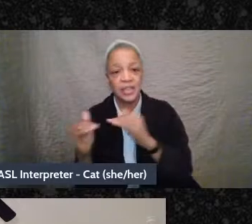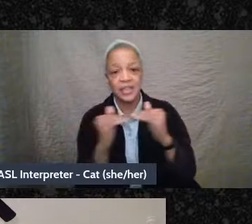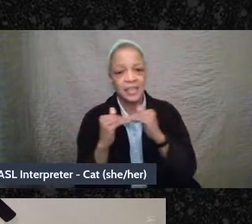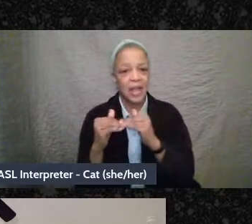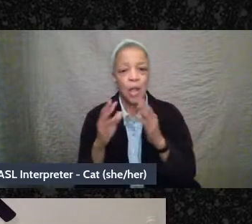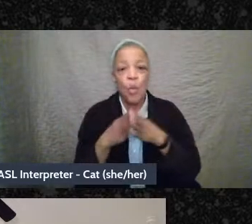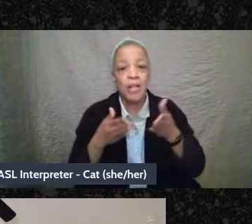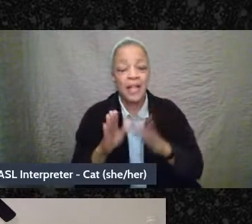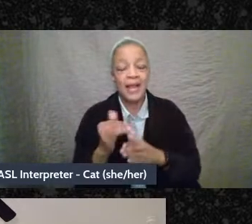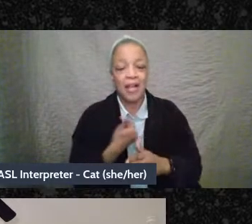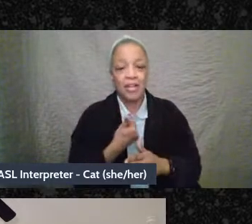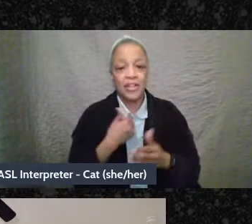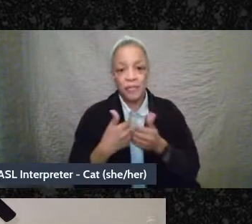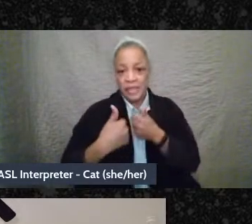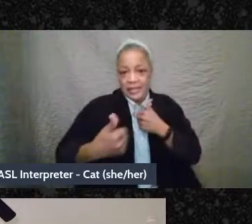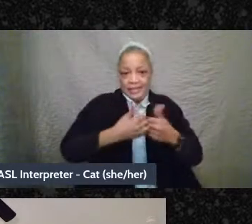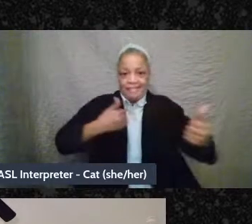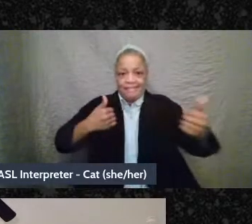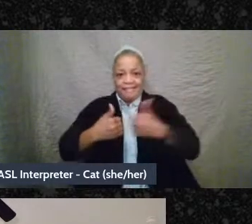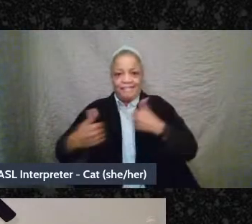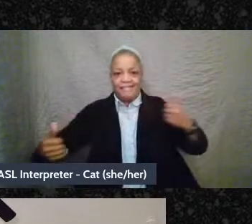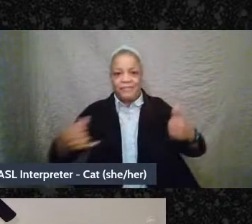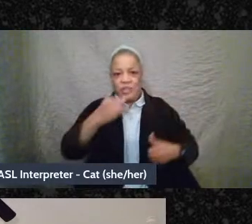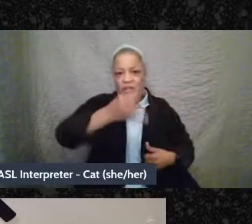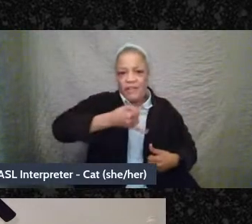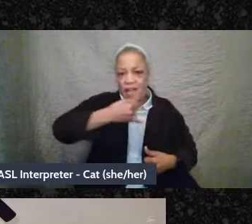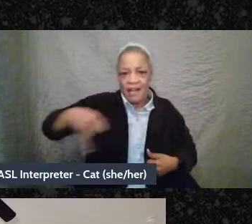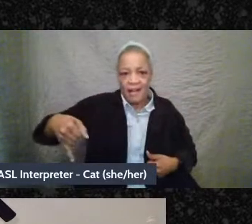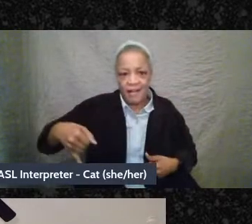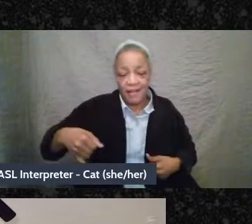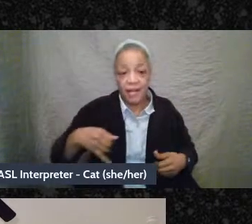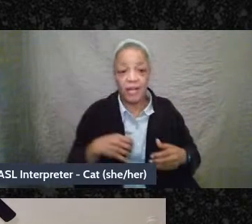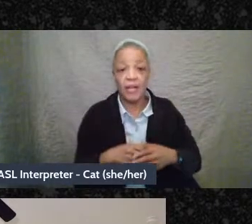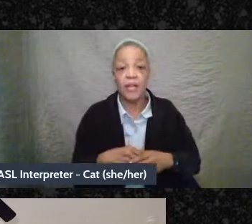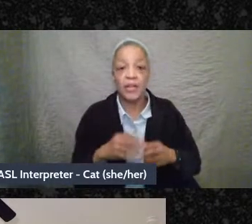been before. We're really busting